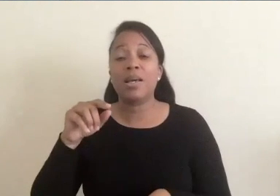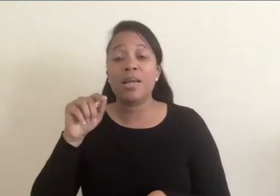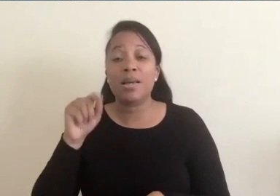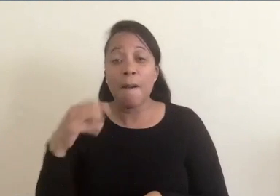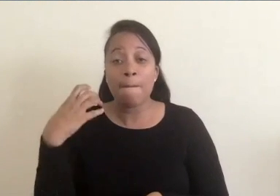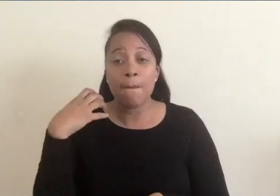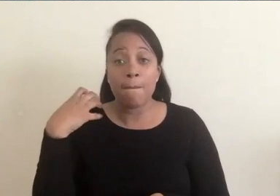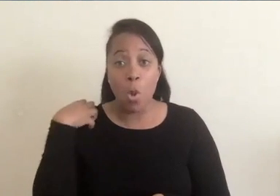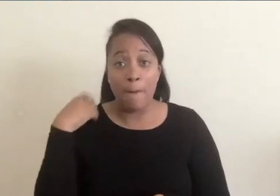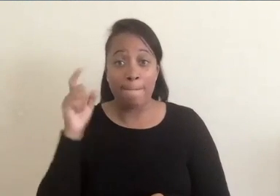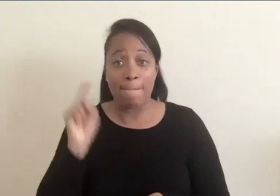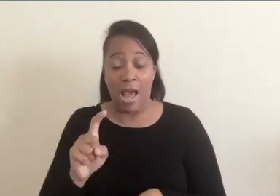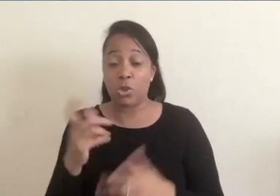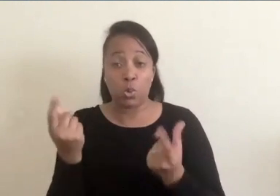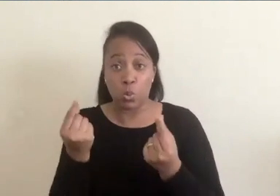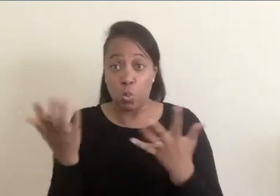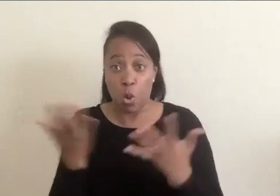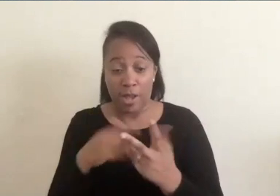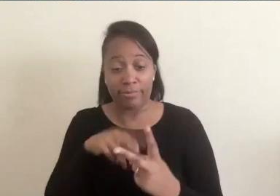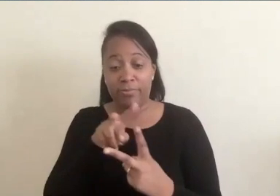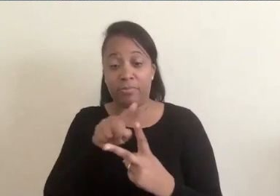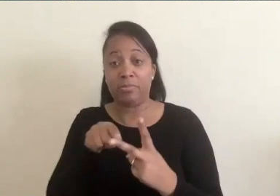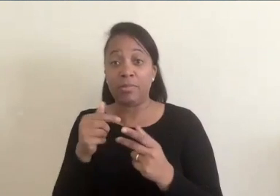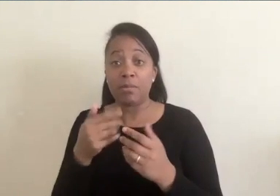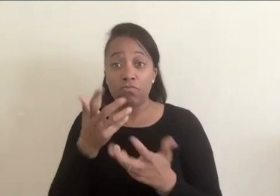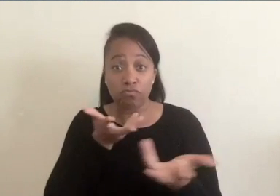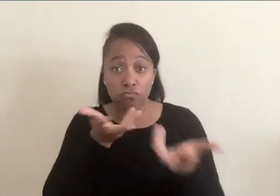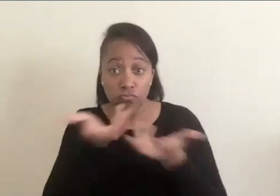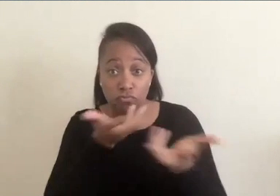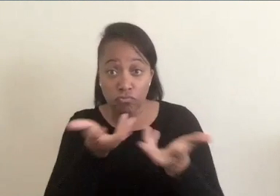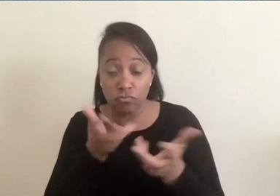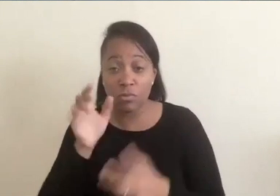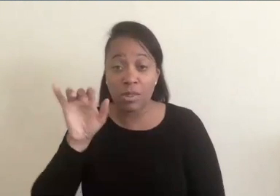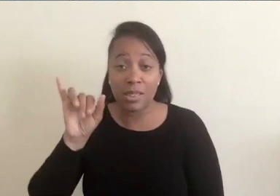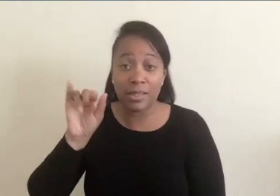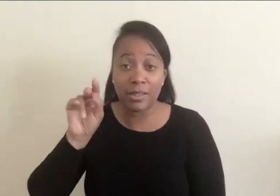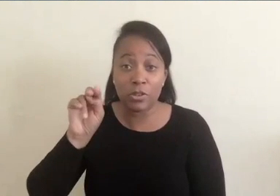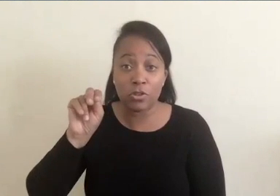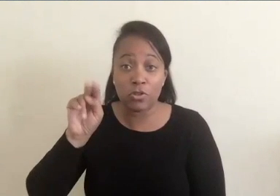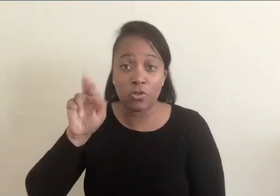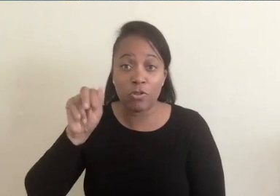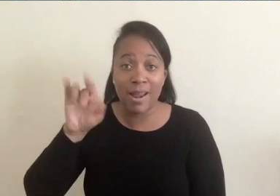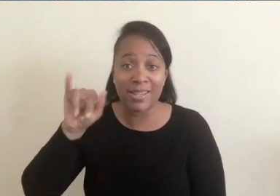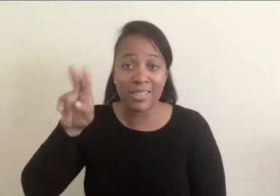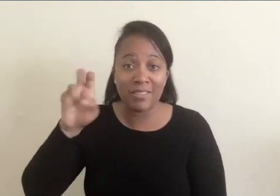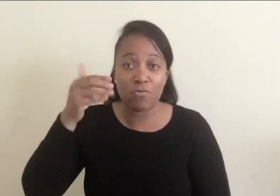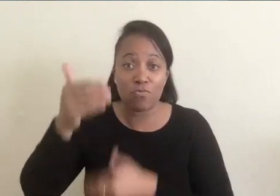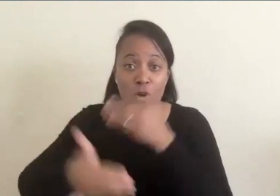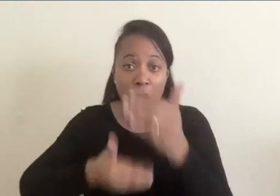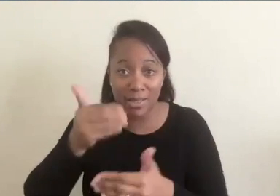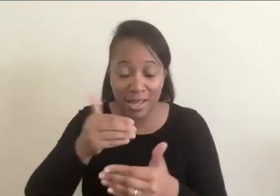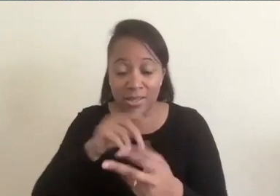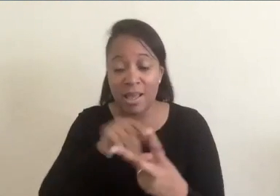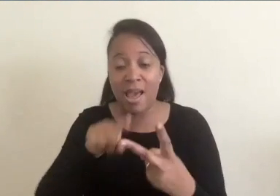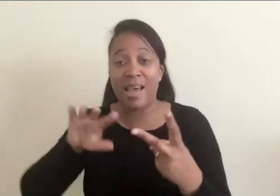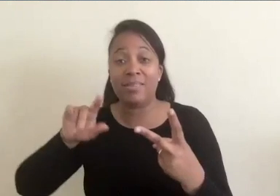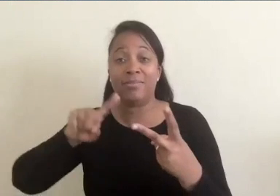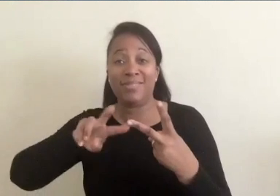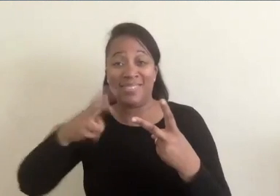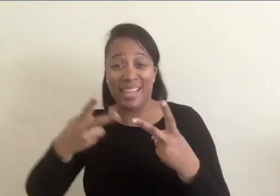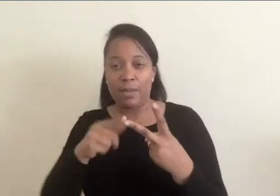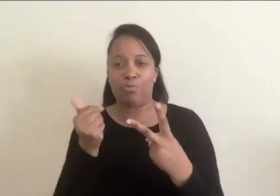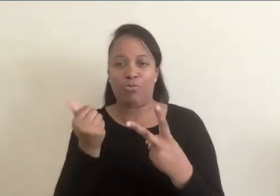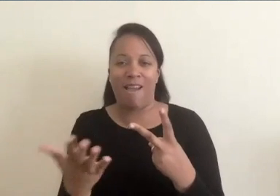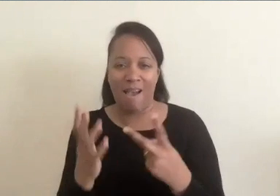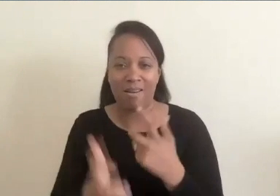the interactive process and then actually provide the accommodation unless there's an undue hardship or a safety